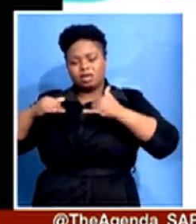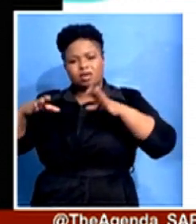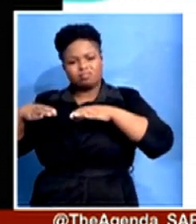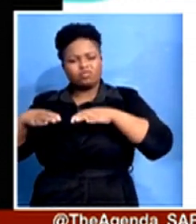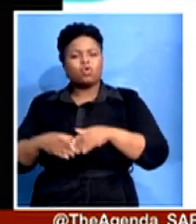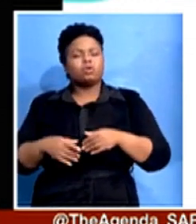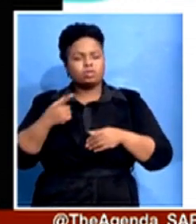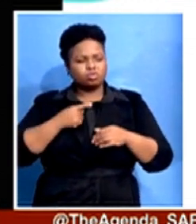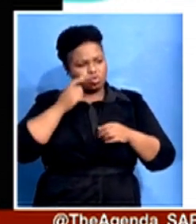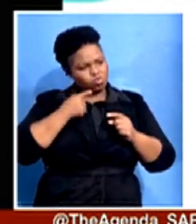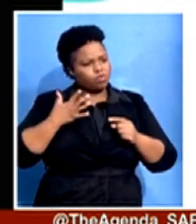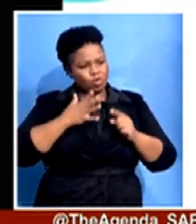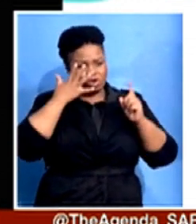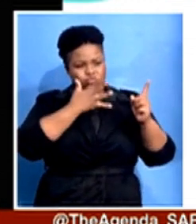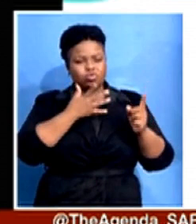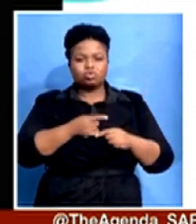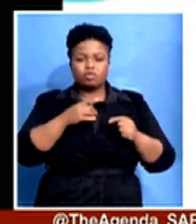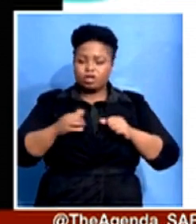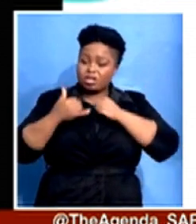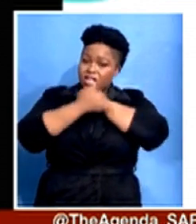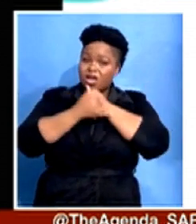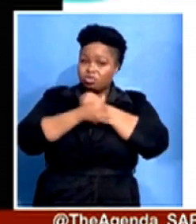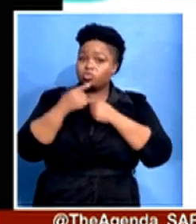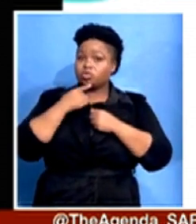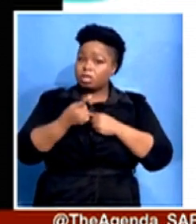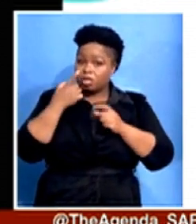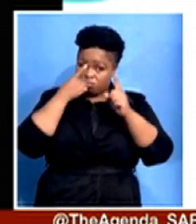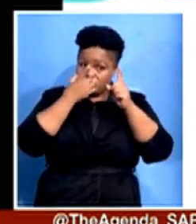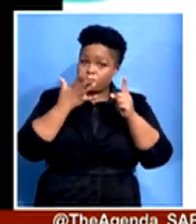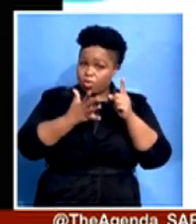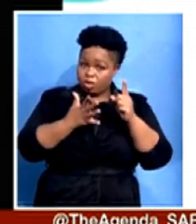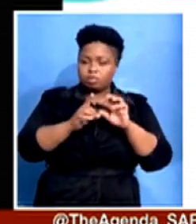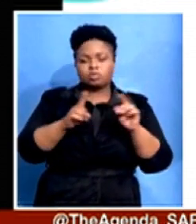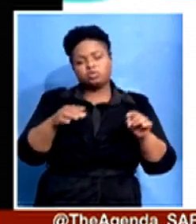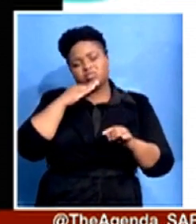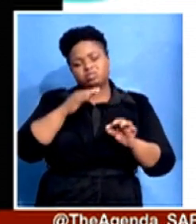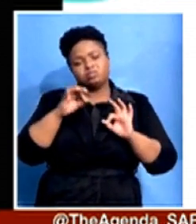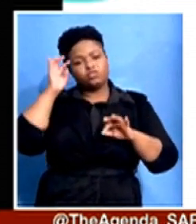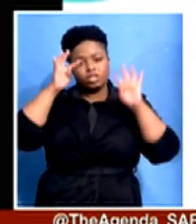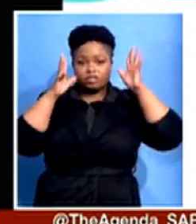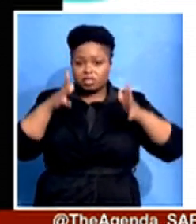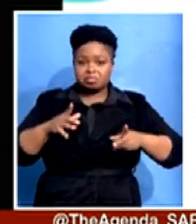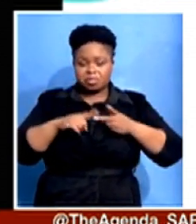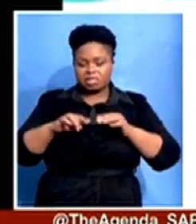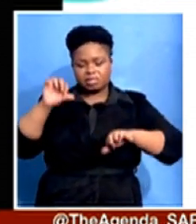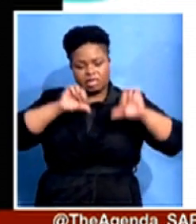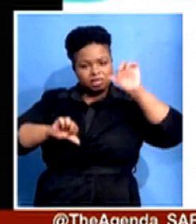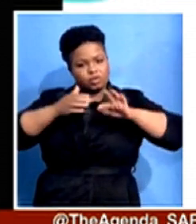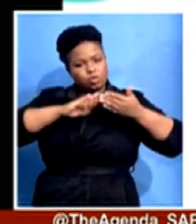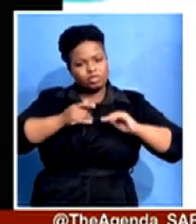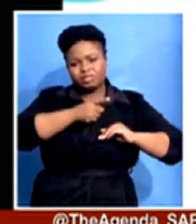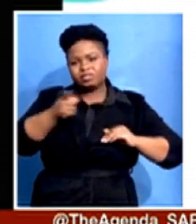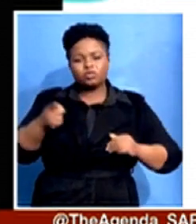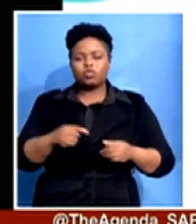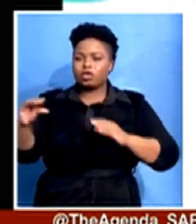intent is already sending the message, to innovators, to the scientific community, and even to investors, to say South Africa is